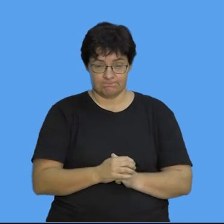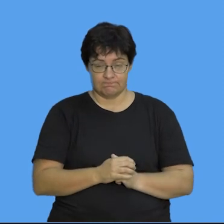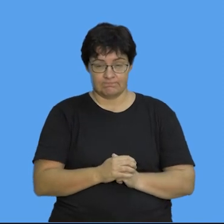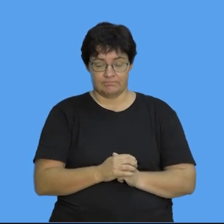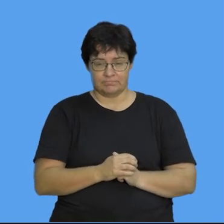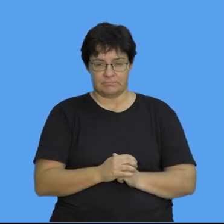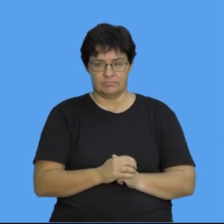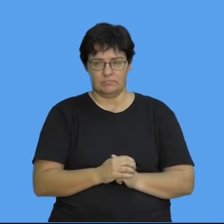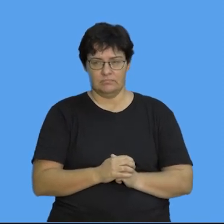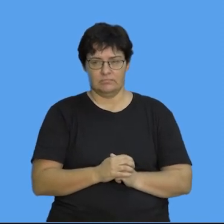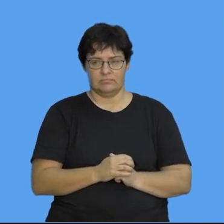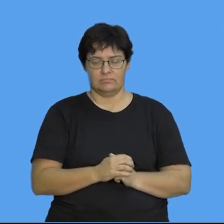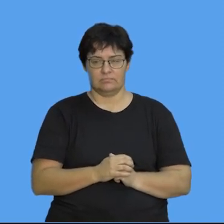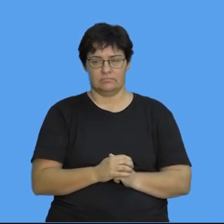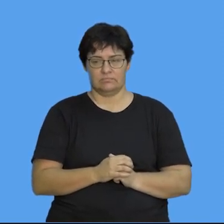Okay.